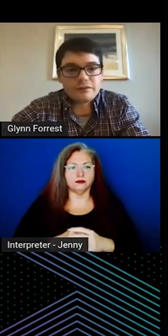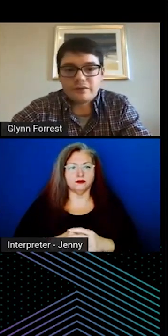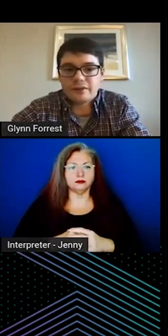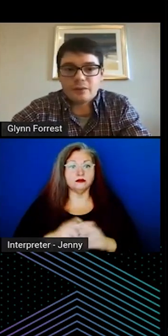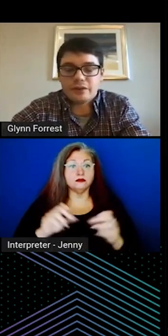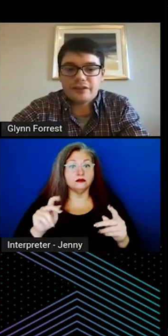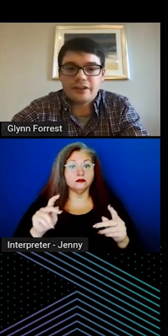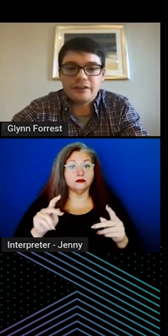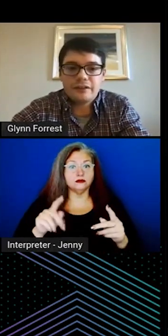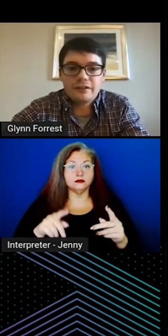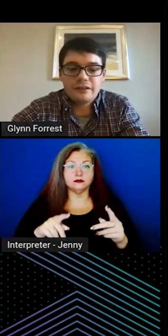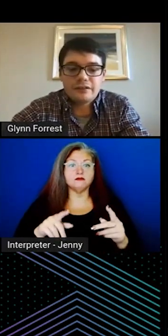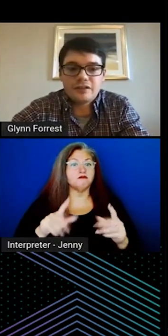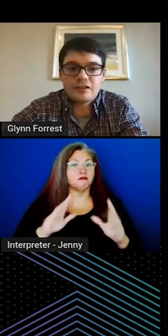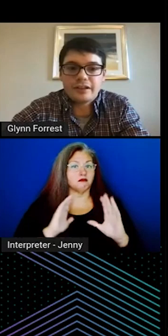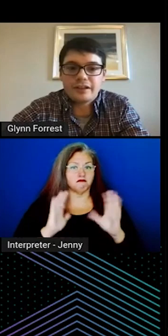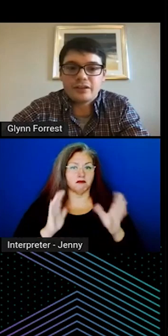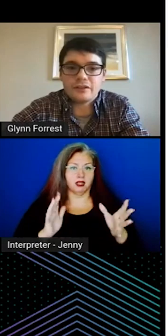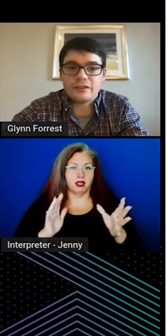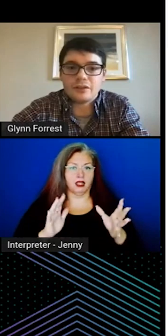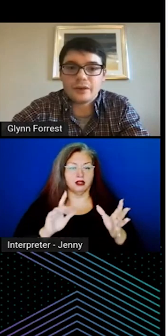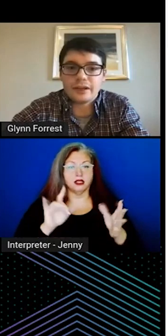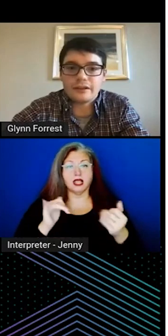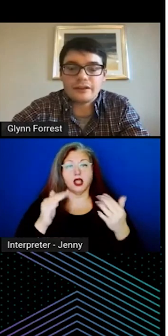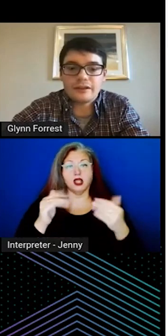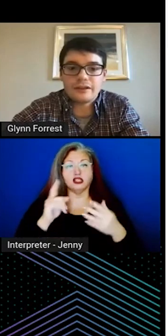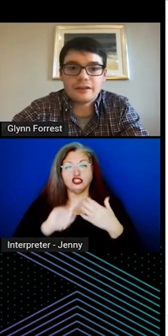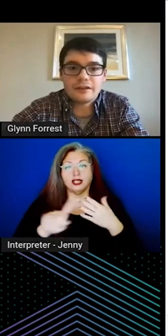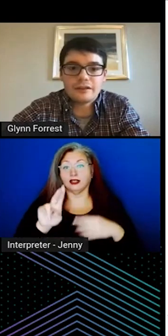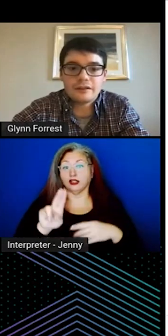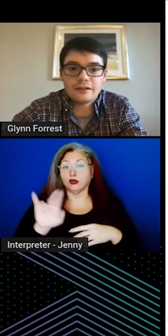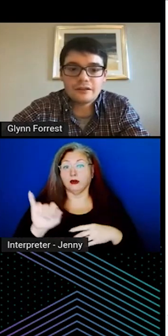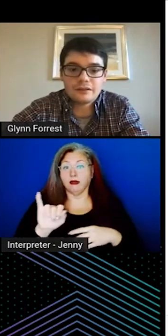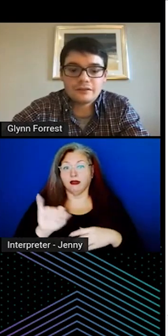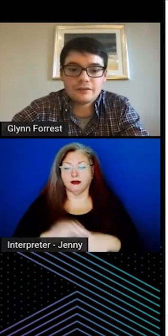Okay, that works fine. Let's check it out in the UI.